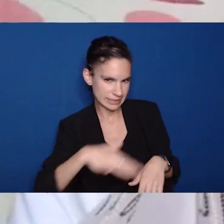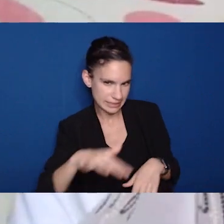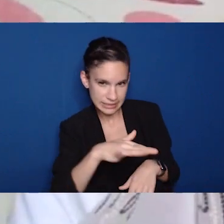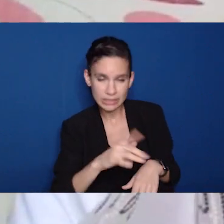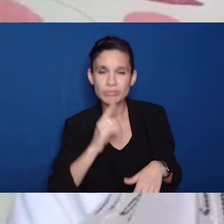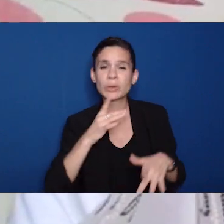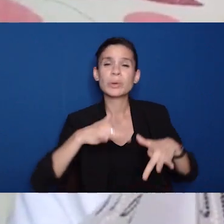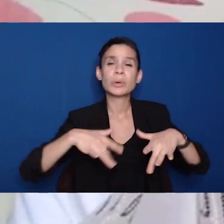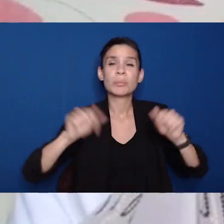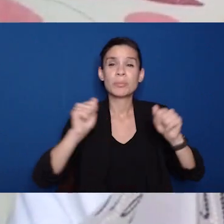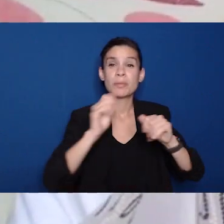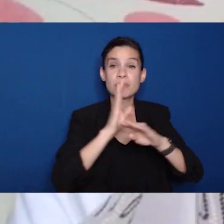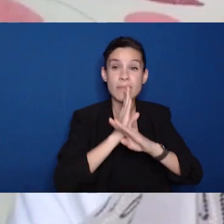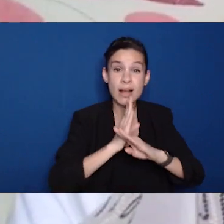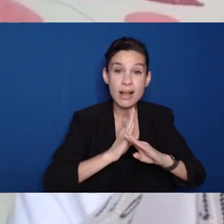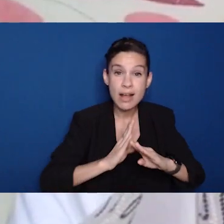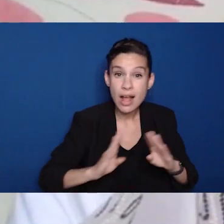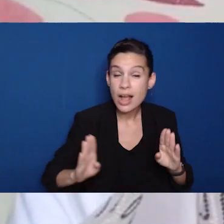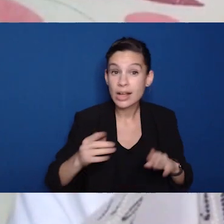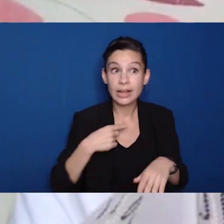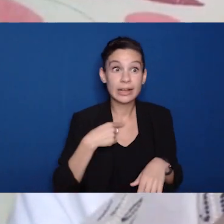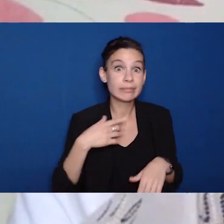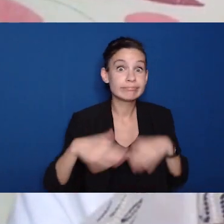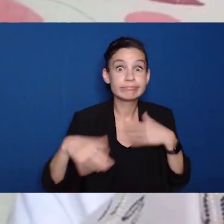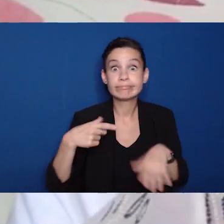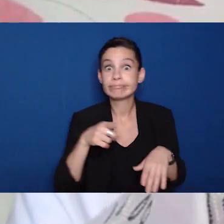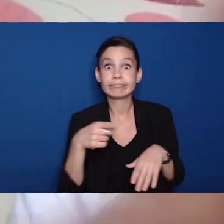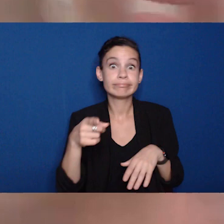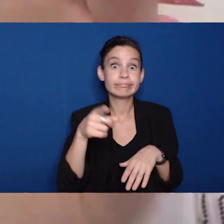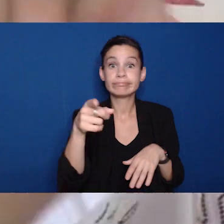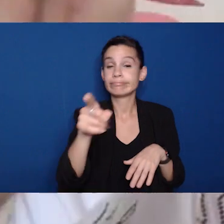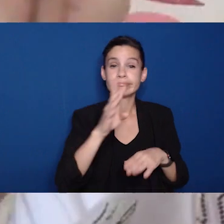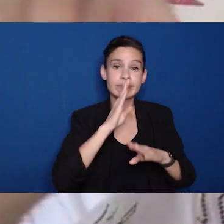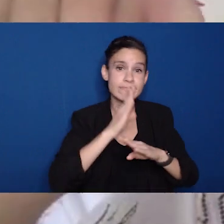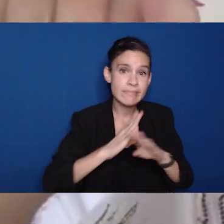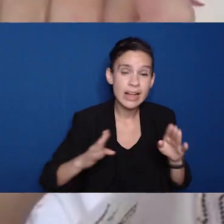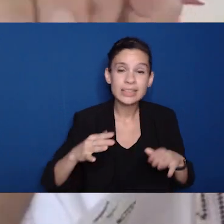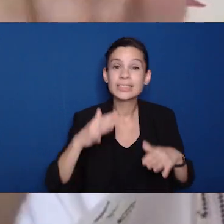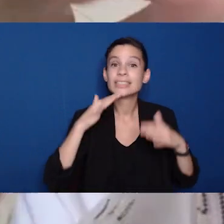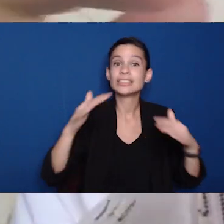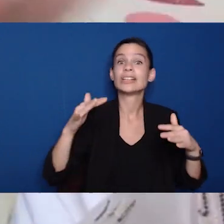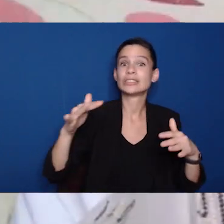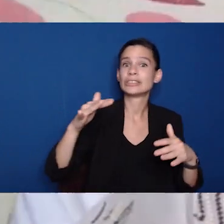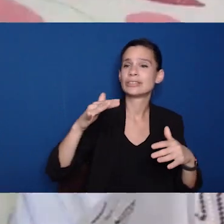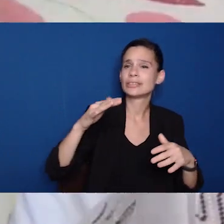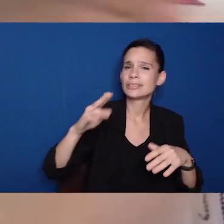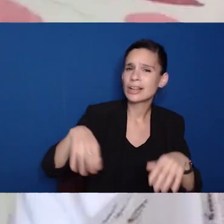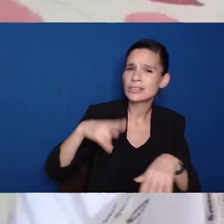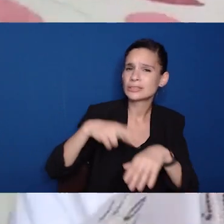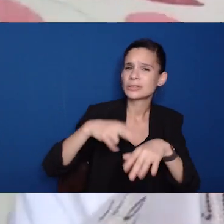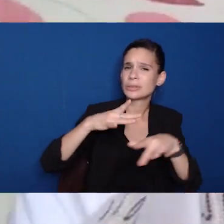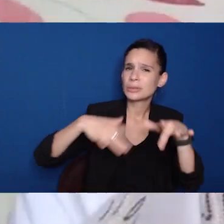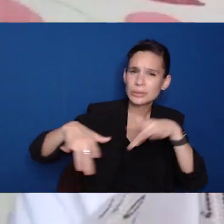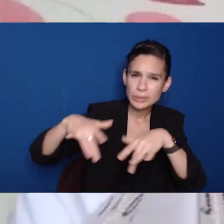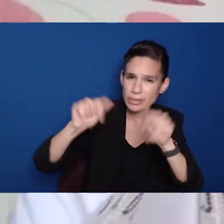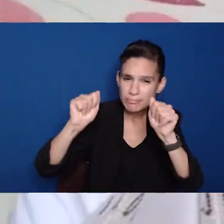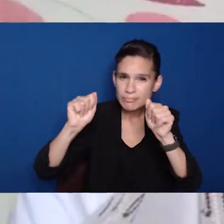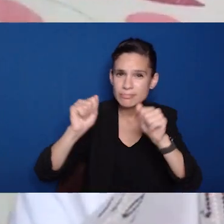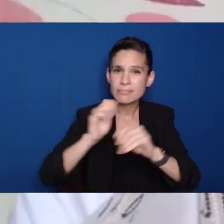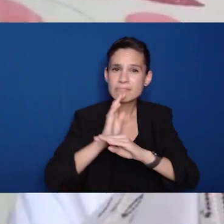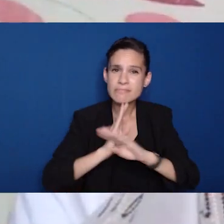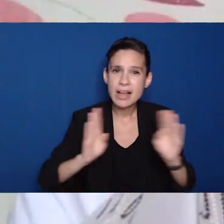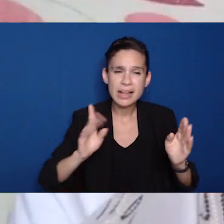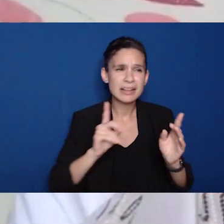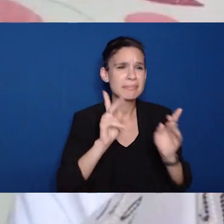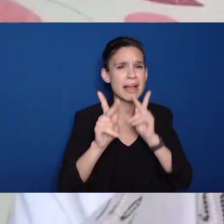so because it's remote, you can go for walks on the beach or in the desert nature and have